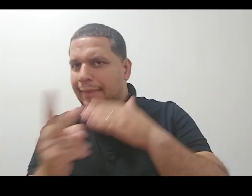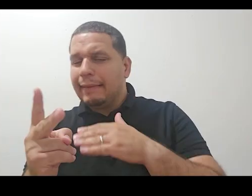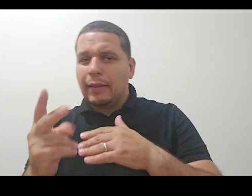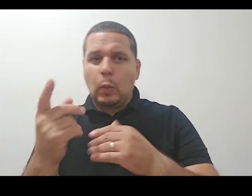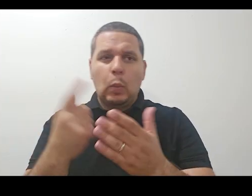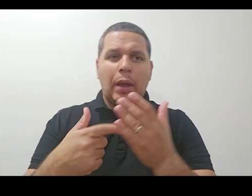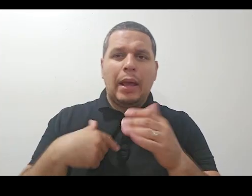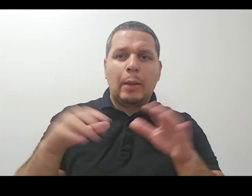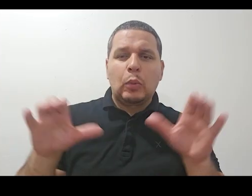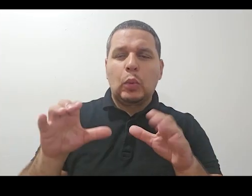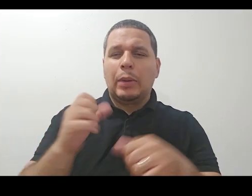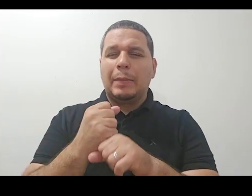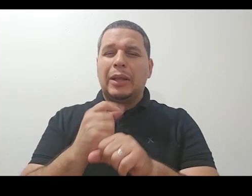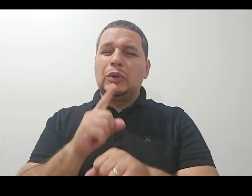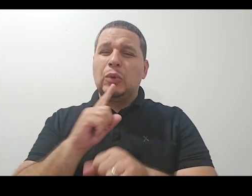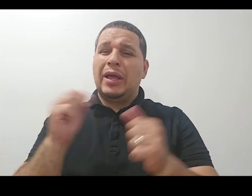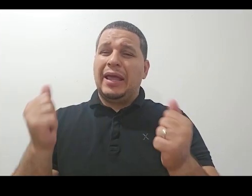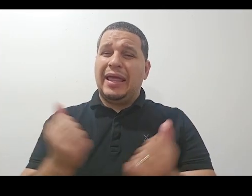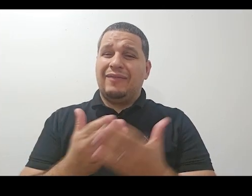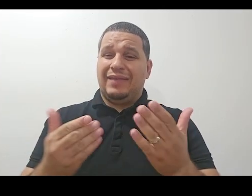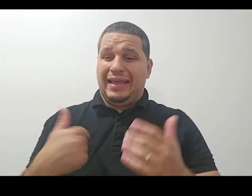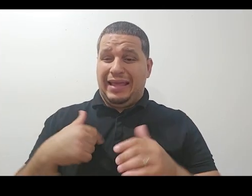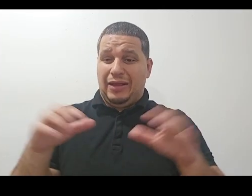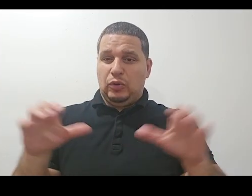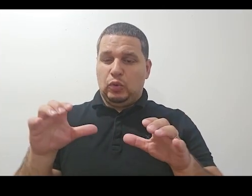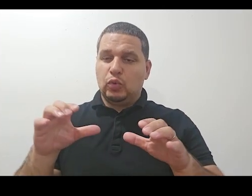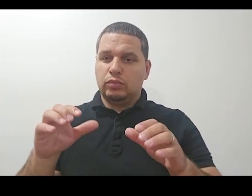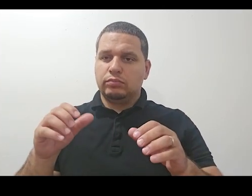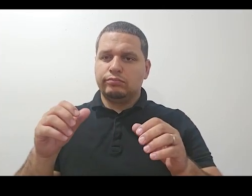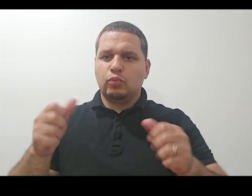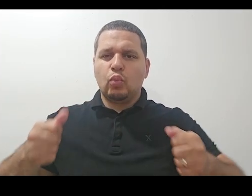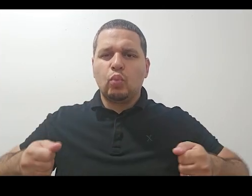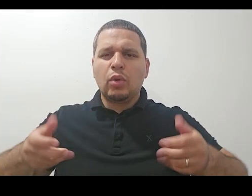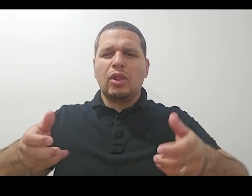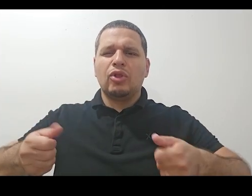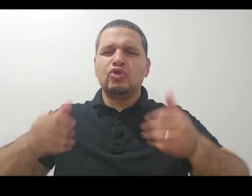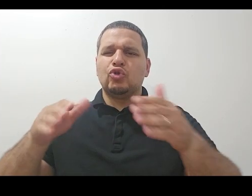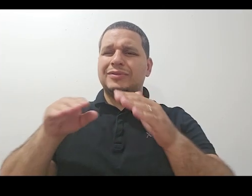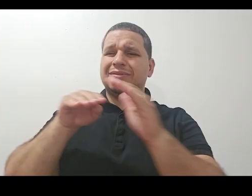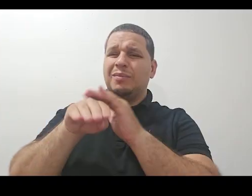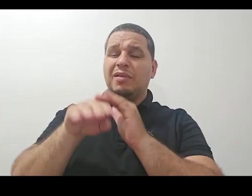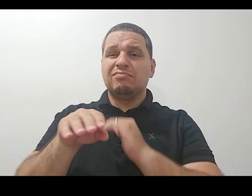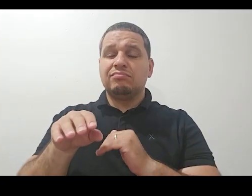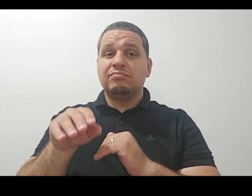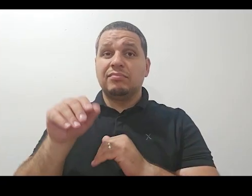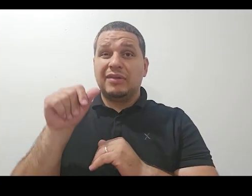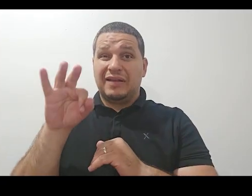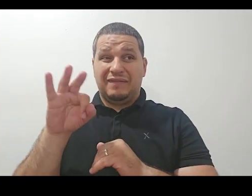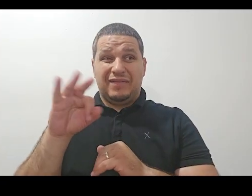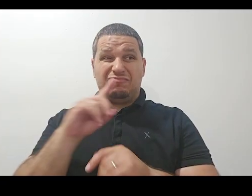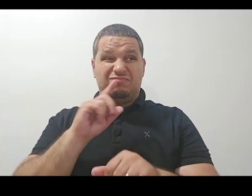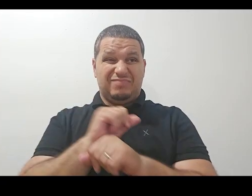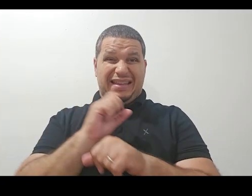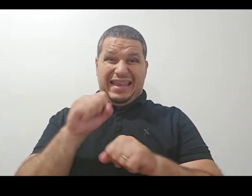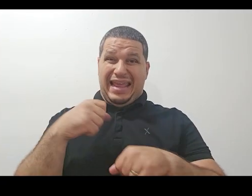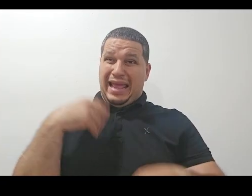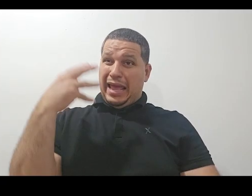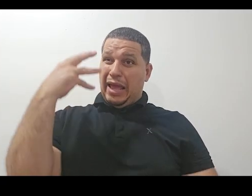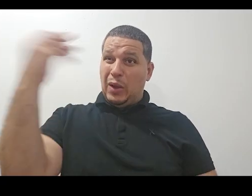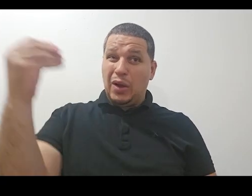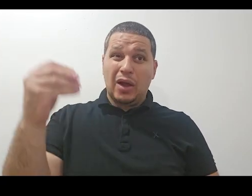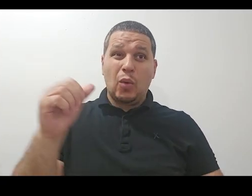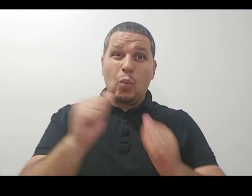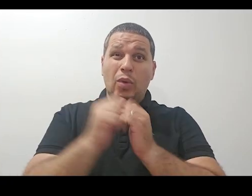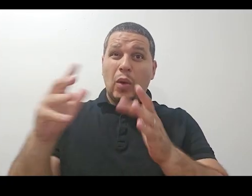to make sure everything's wheelchair accessible and all that. So if I could just come outside and not have to worry about that,